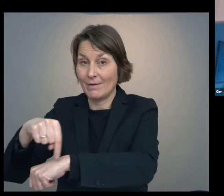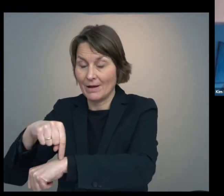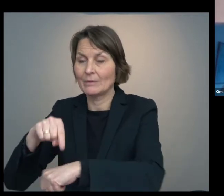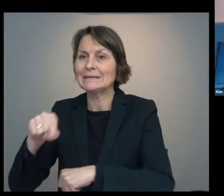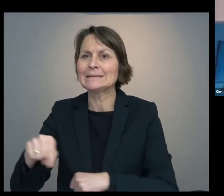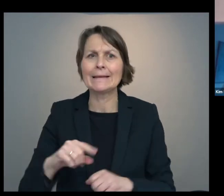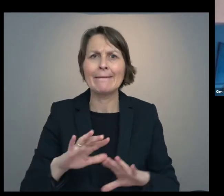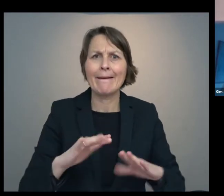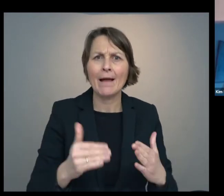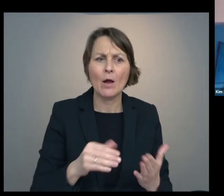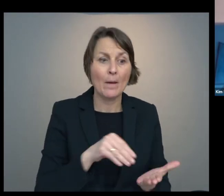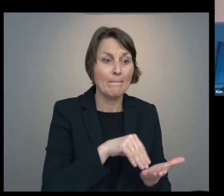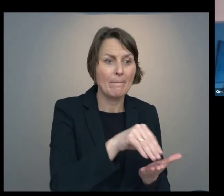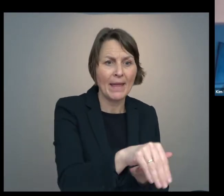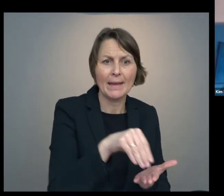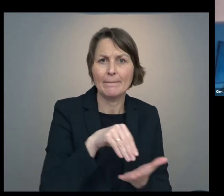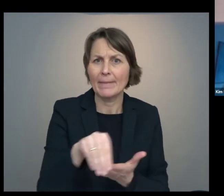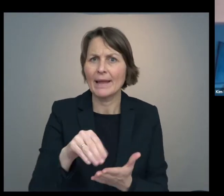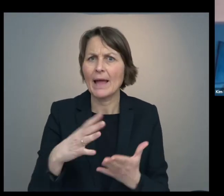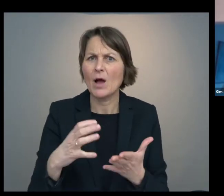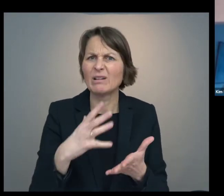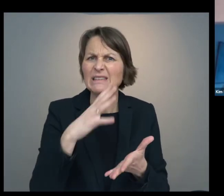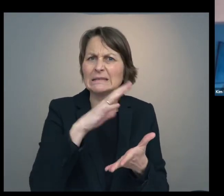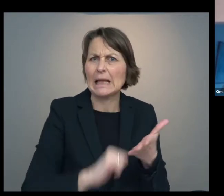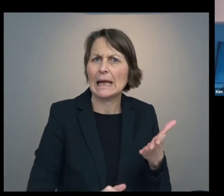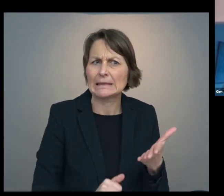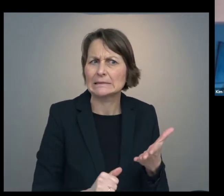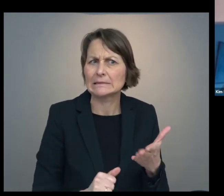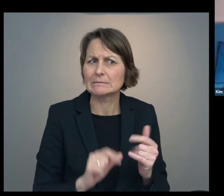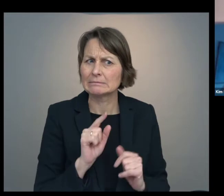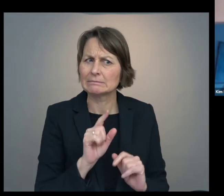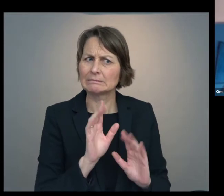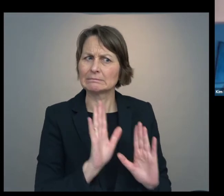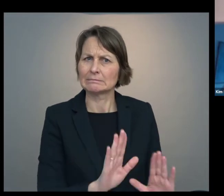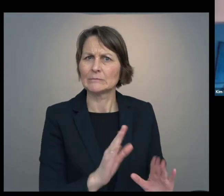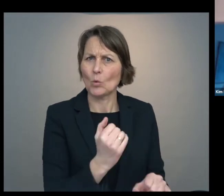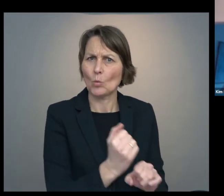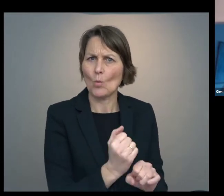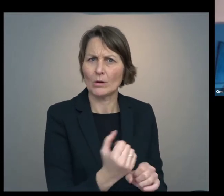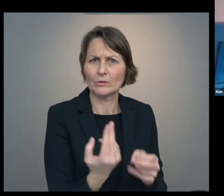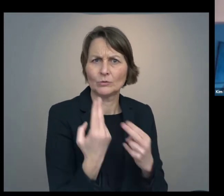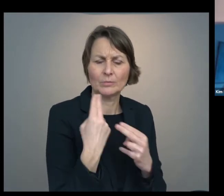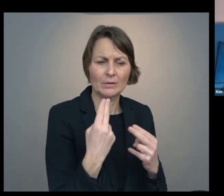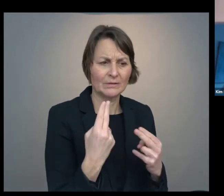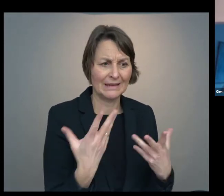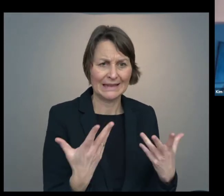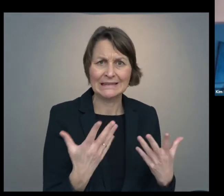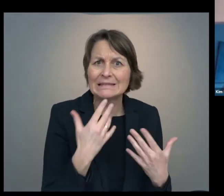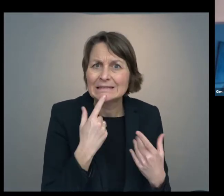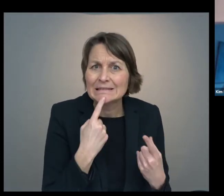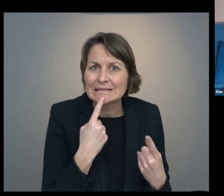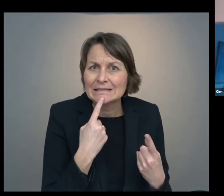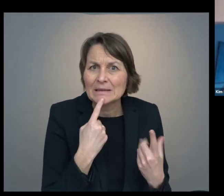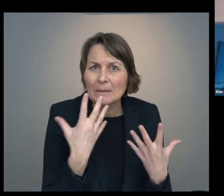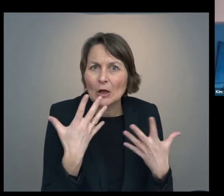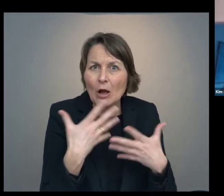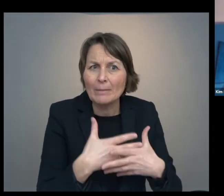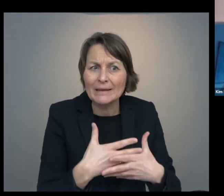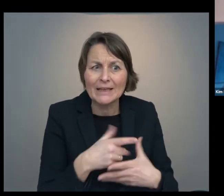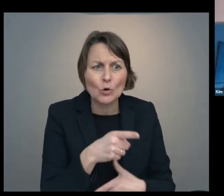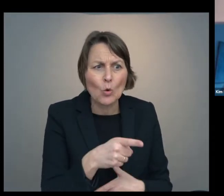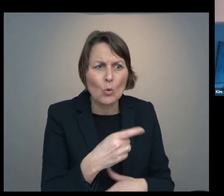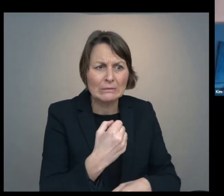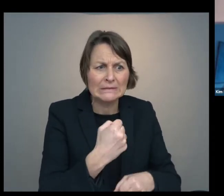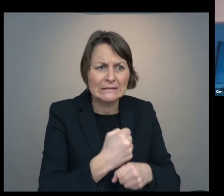complicates tax maybe, or in the UK, national insurance. And also it might cause complications for them in